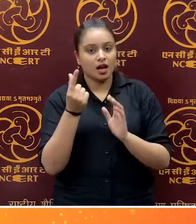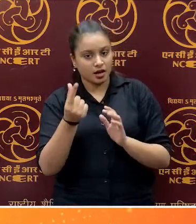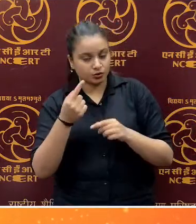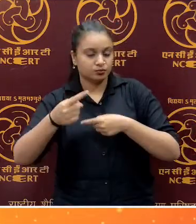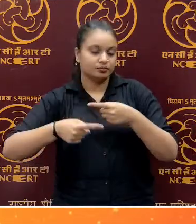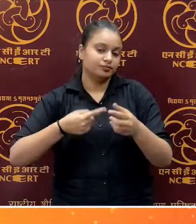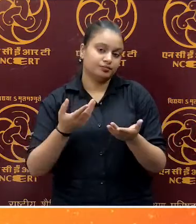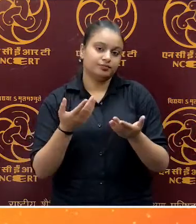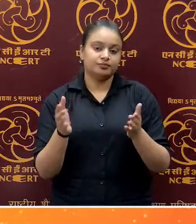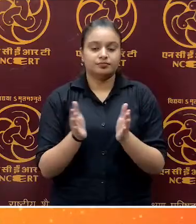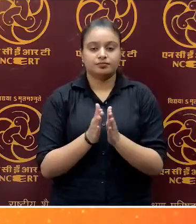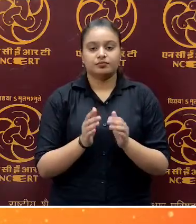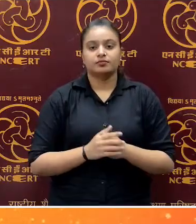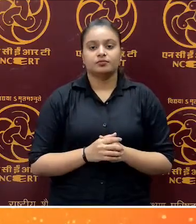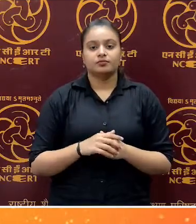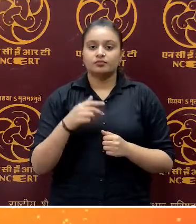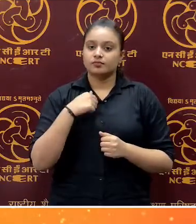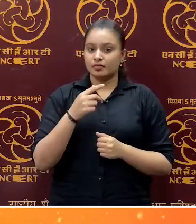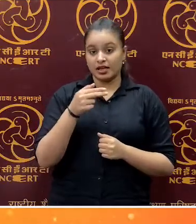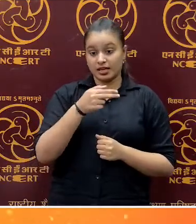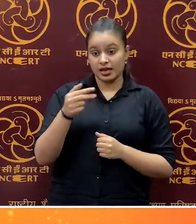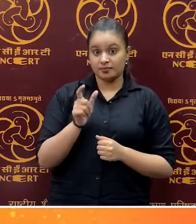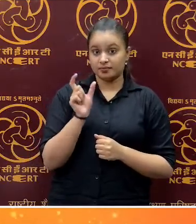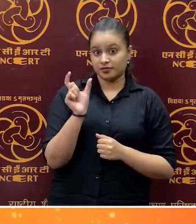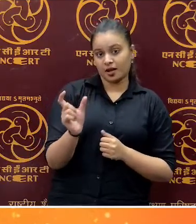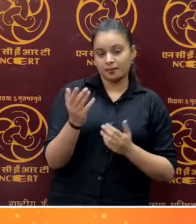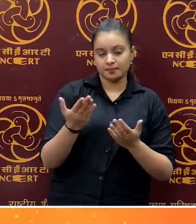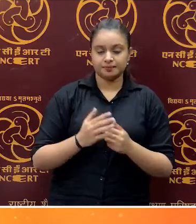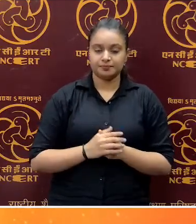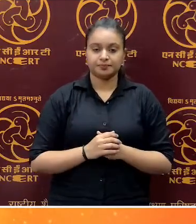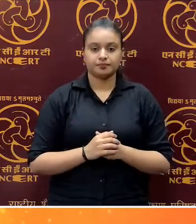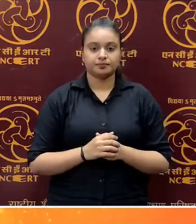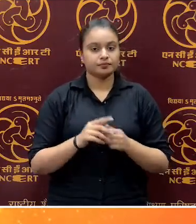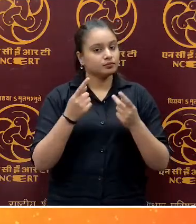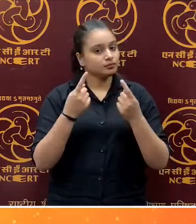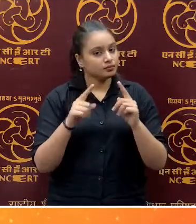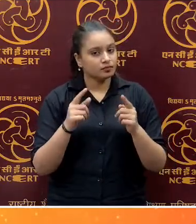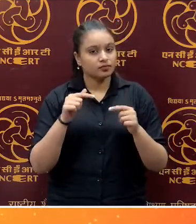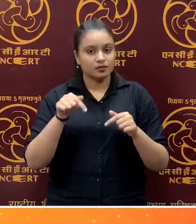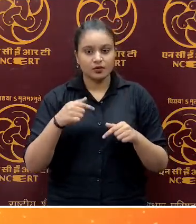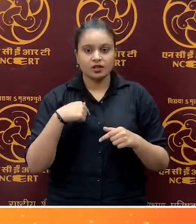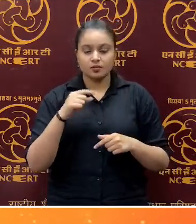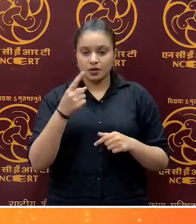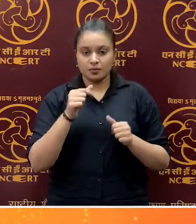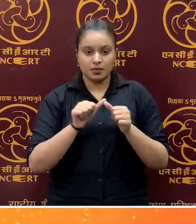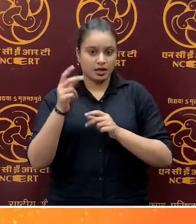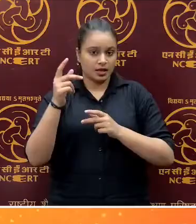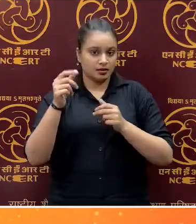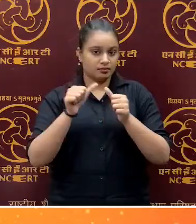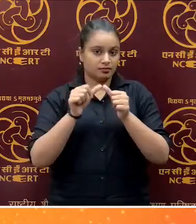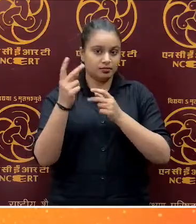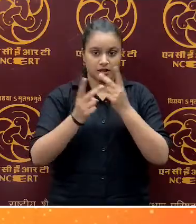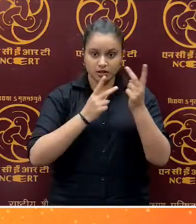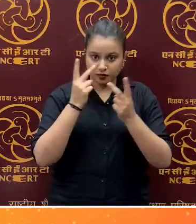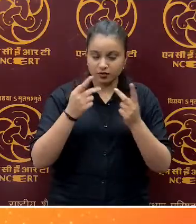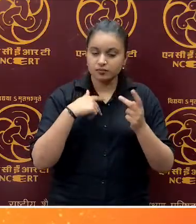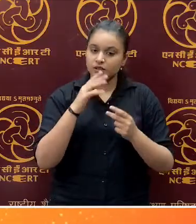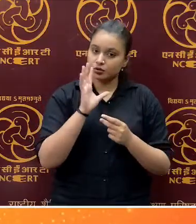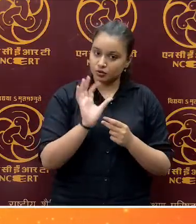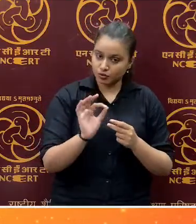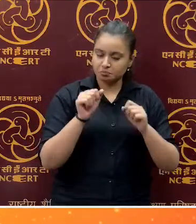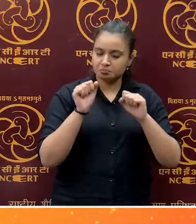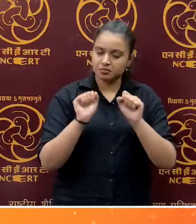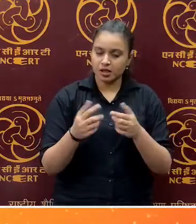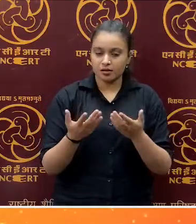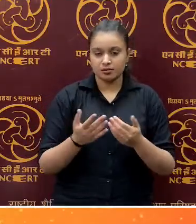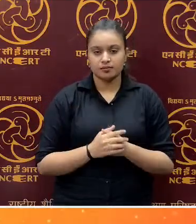Okay, so I'm going to address you like that only now. Definitely. Adventurous Anu. Definitely. And I am one adventurous person. I can assure you that.